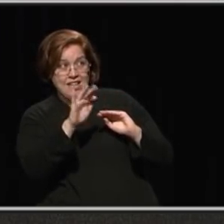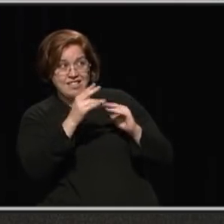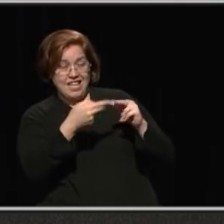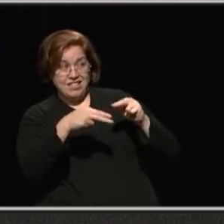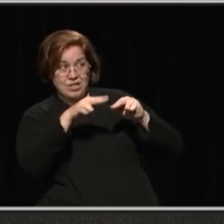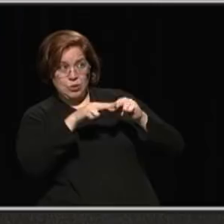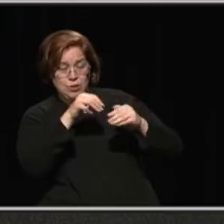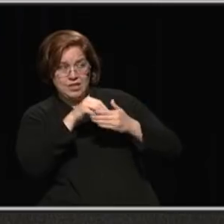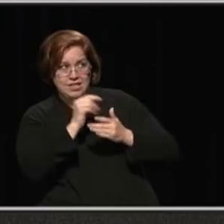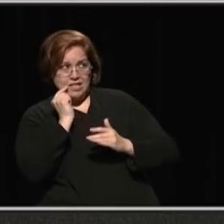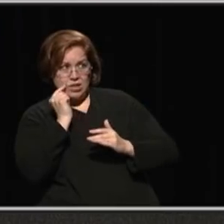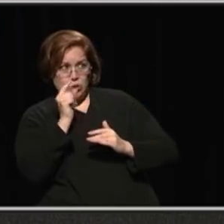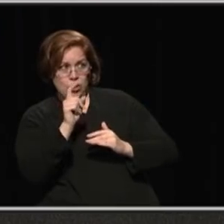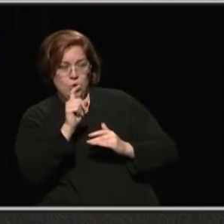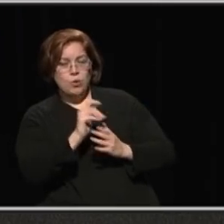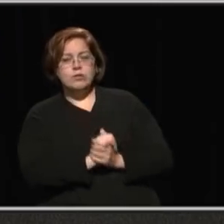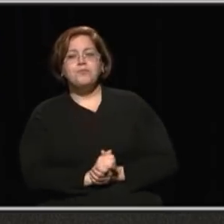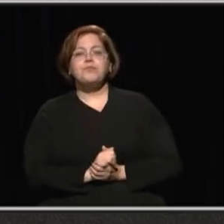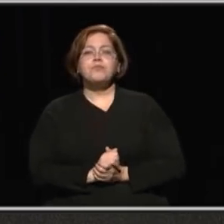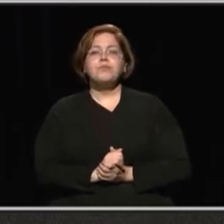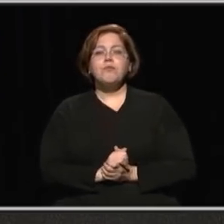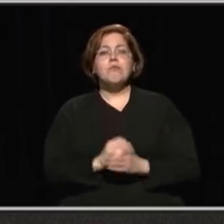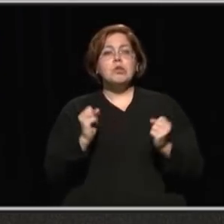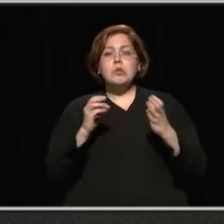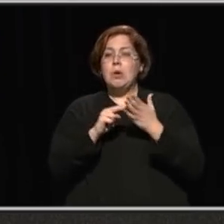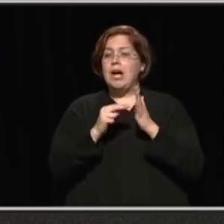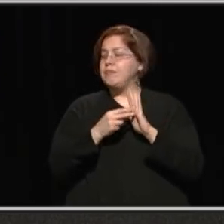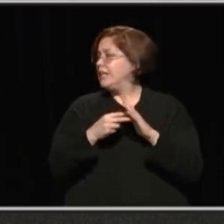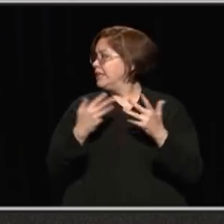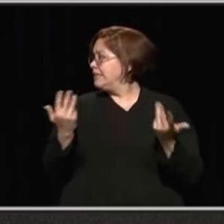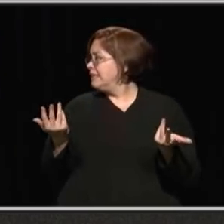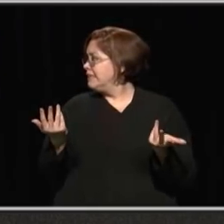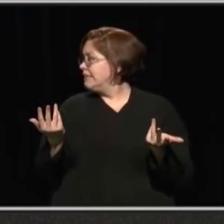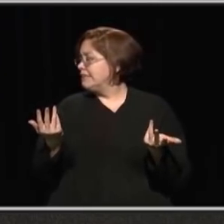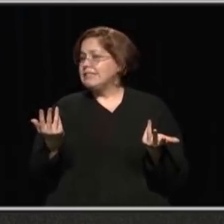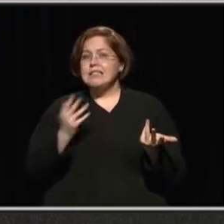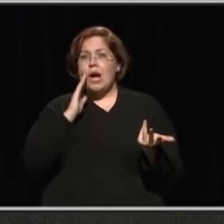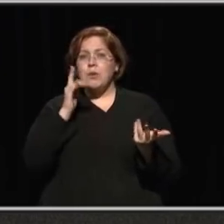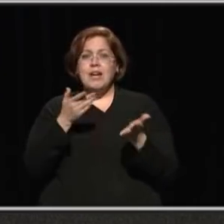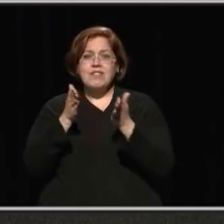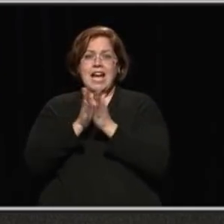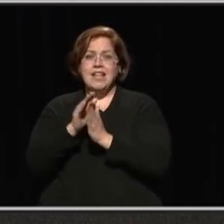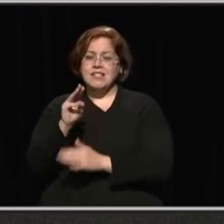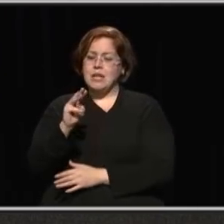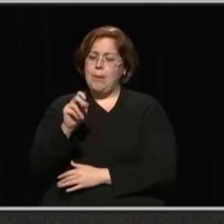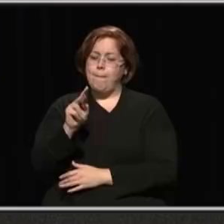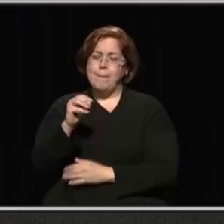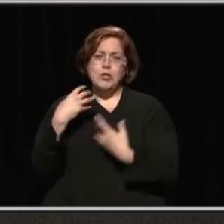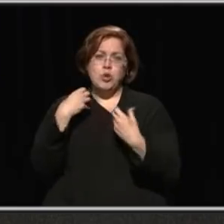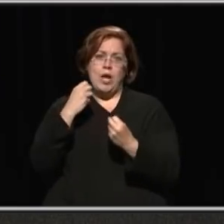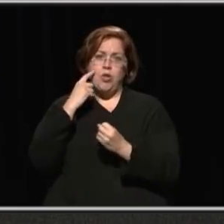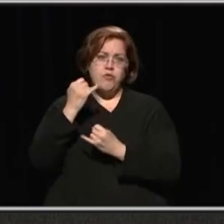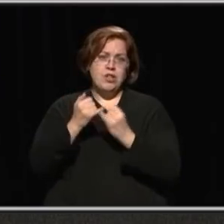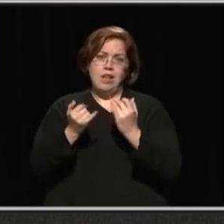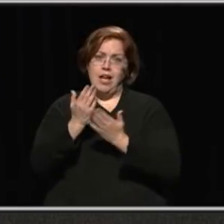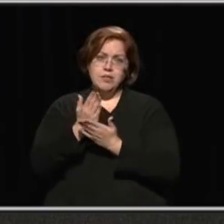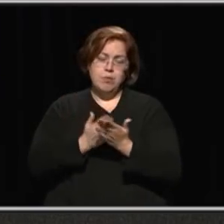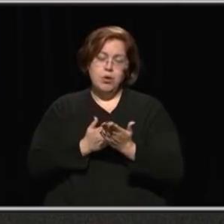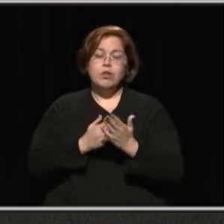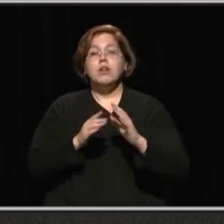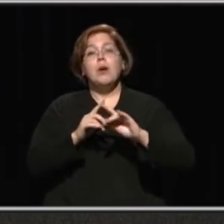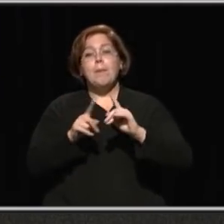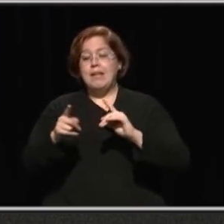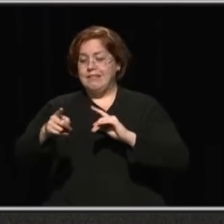in San Antonio? So, I'd have to defer to Metro Health on that last part of the question. But again, these